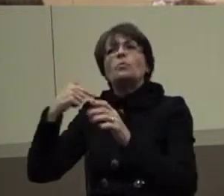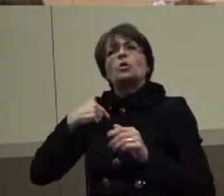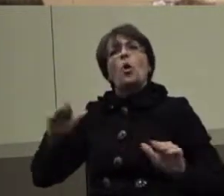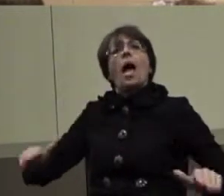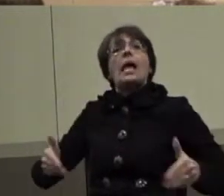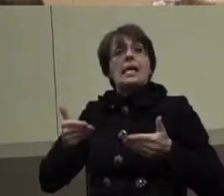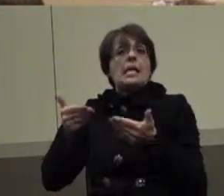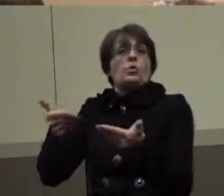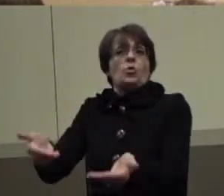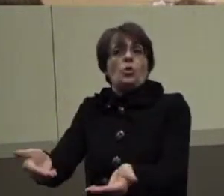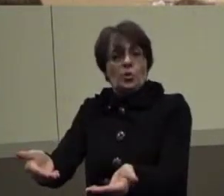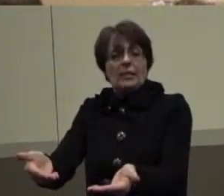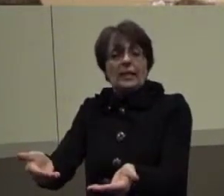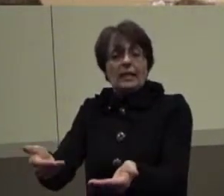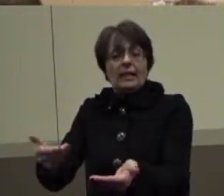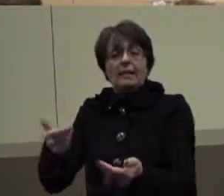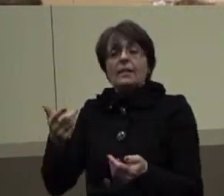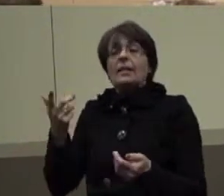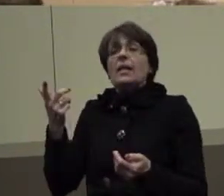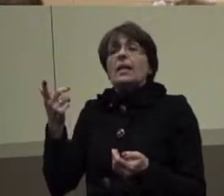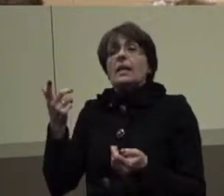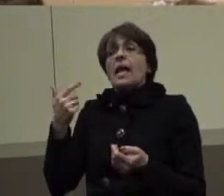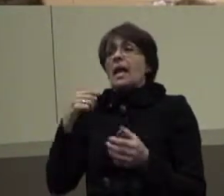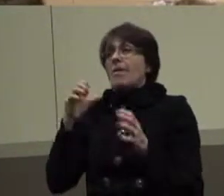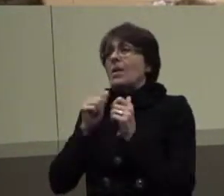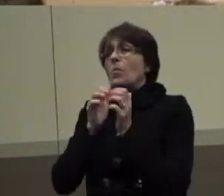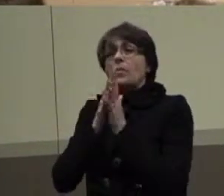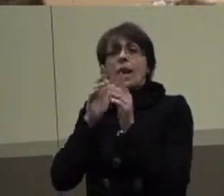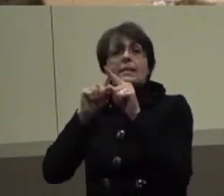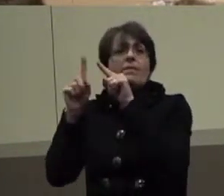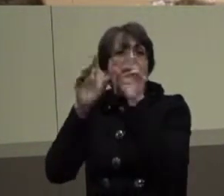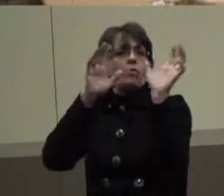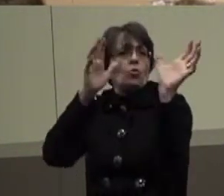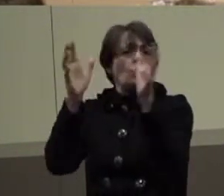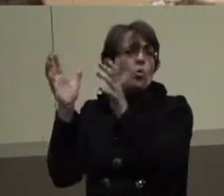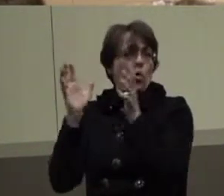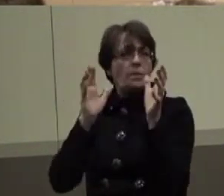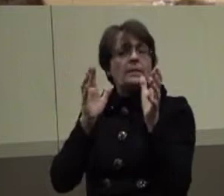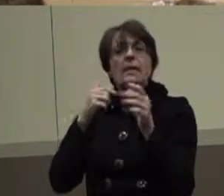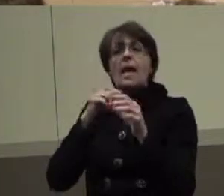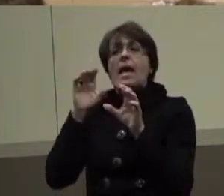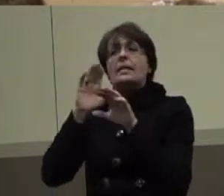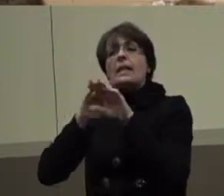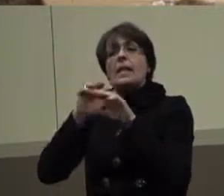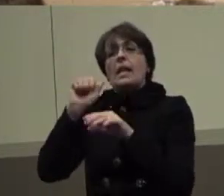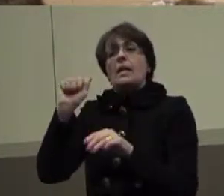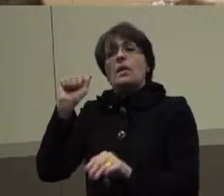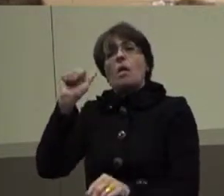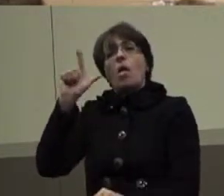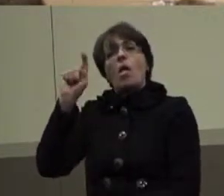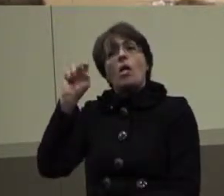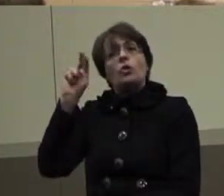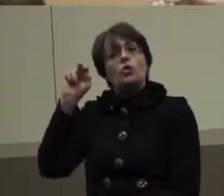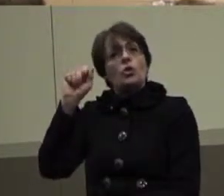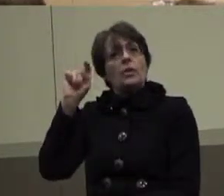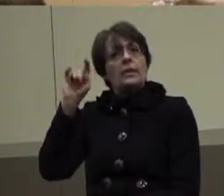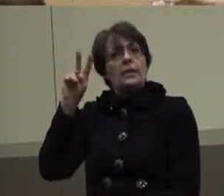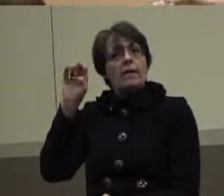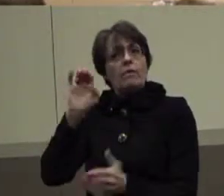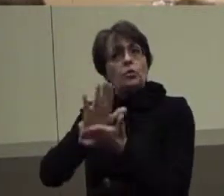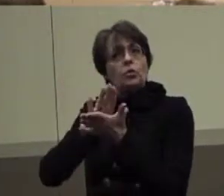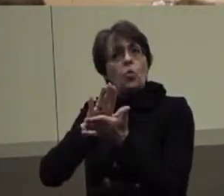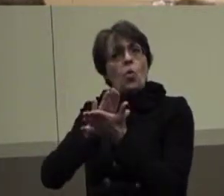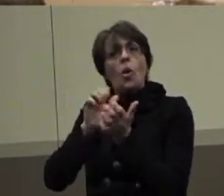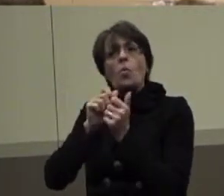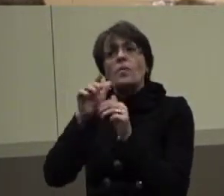it, and I've done it with lots of different groups. I did it at an alternative school with kids who pretty